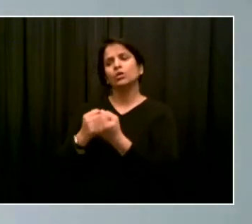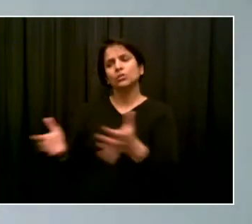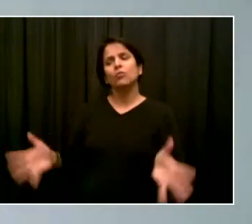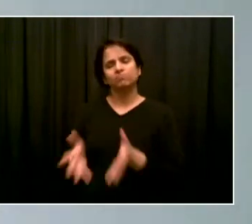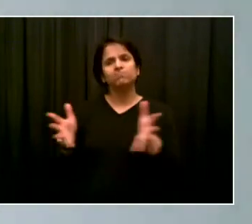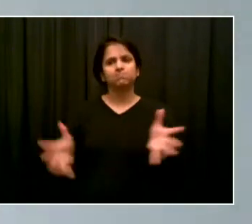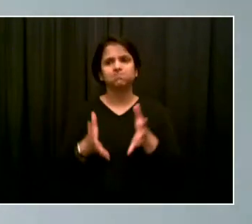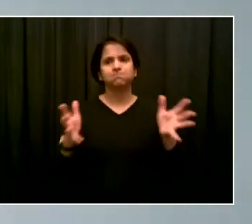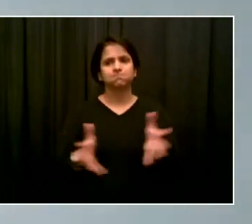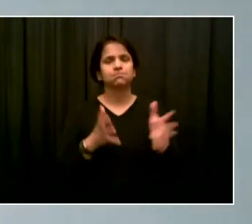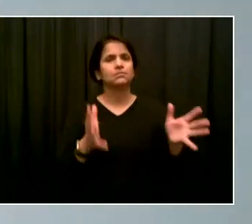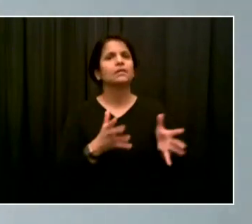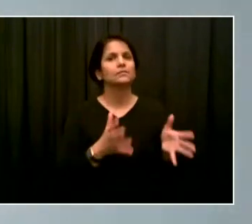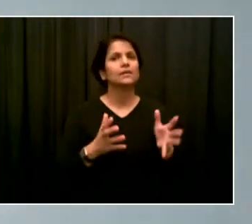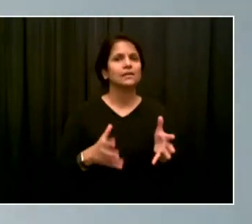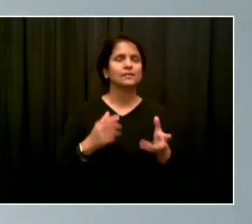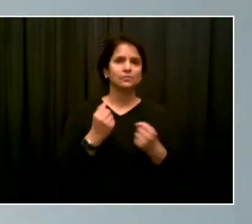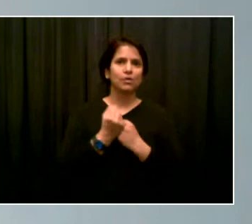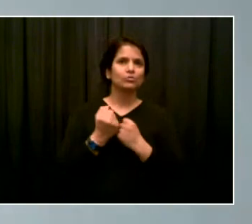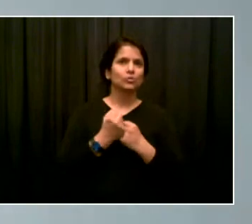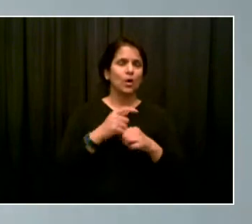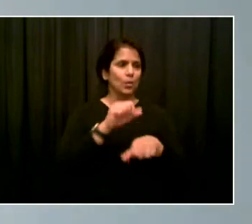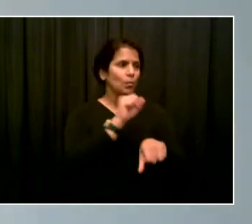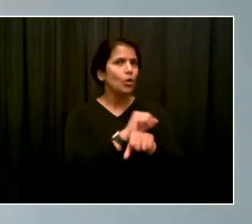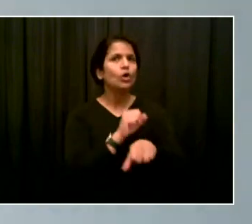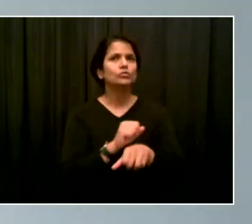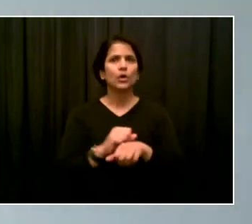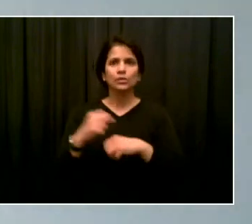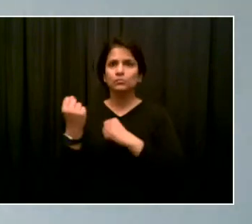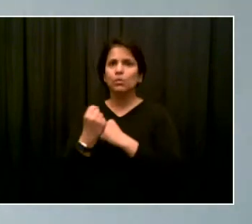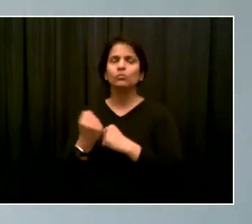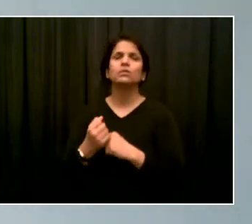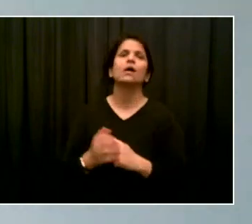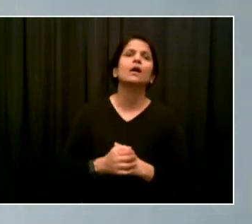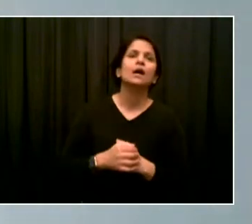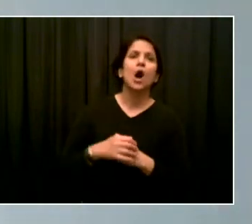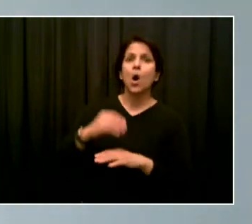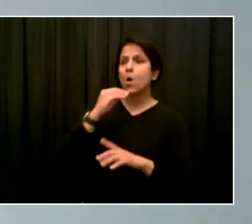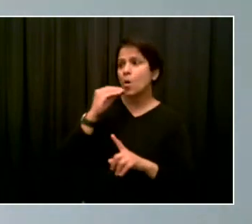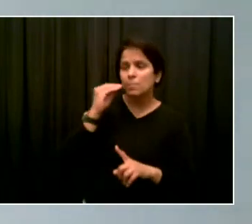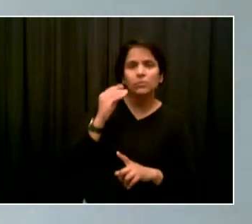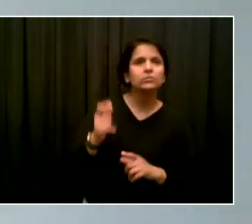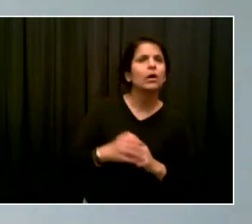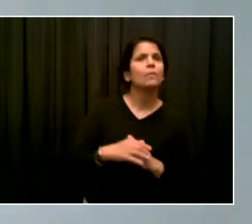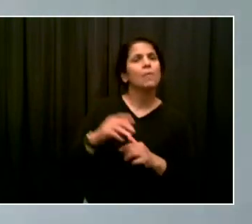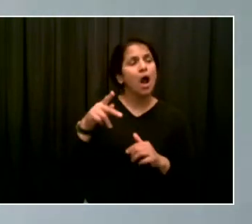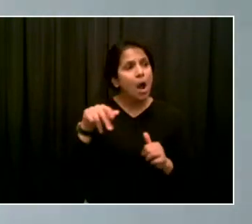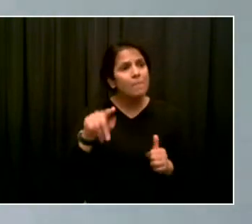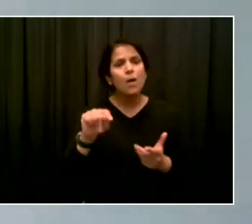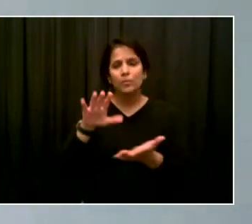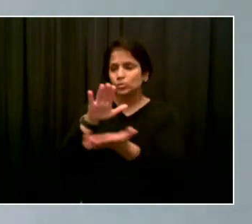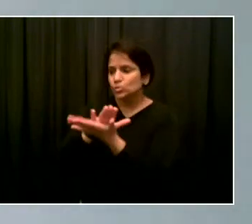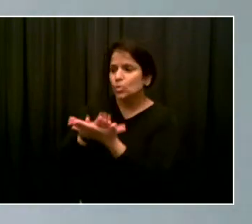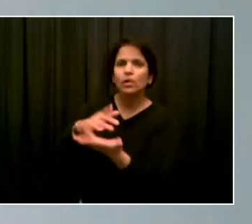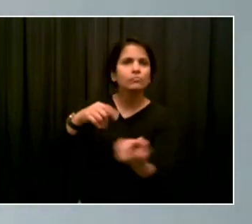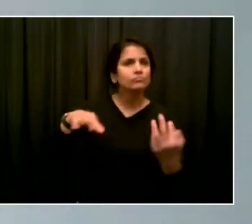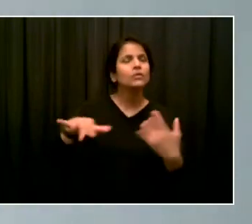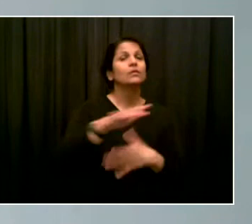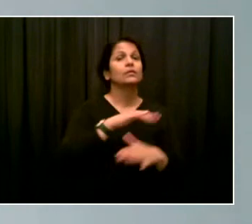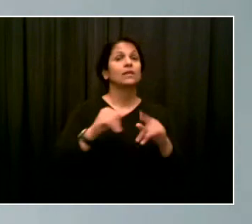housing efforts, school, all of it. But these already exist. This investment will enable